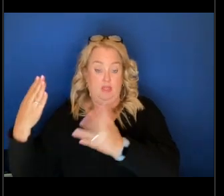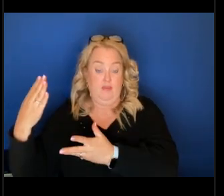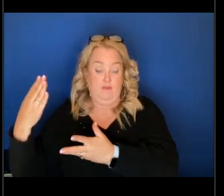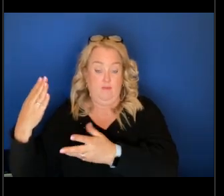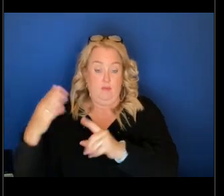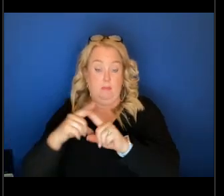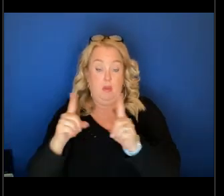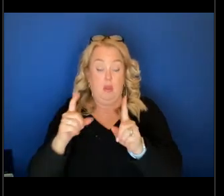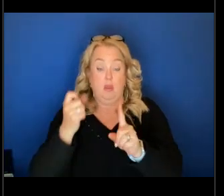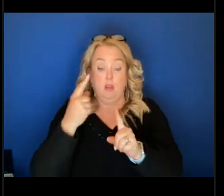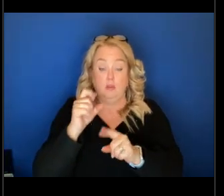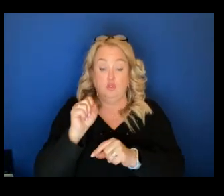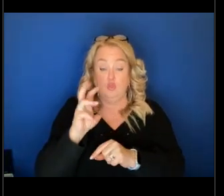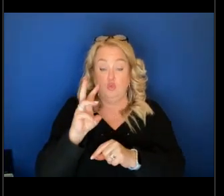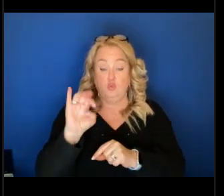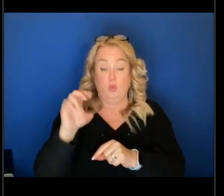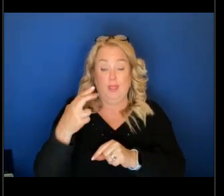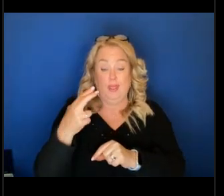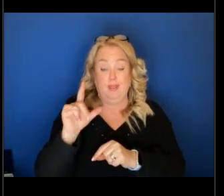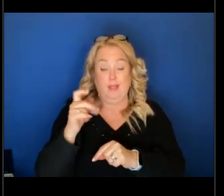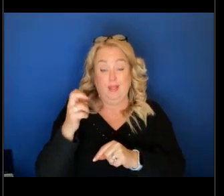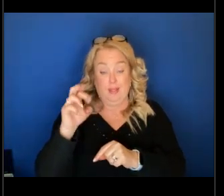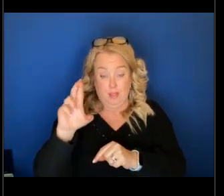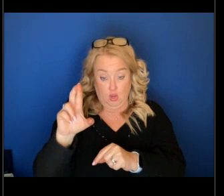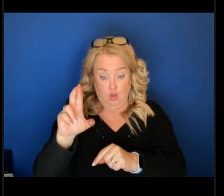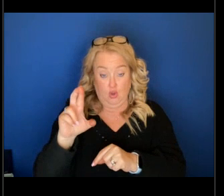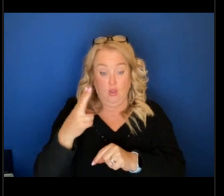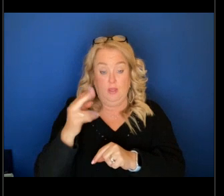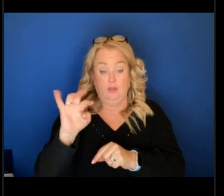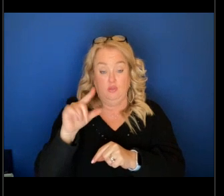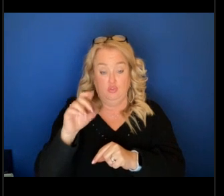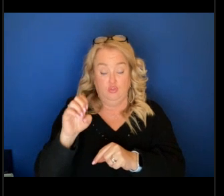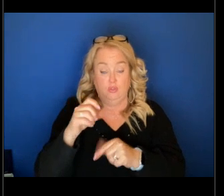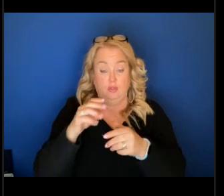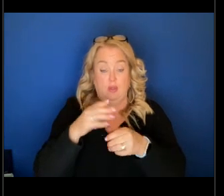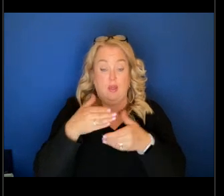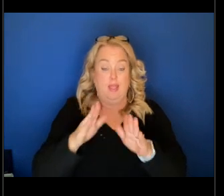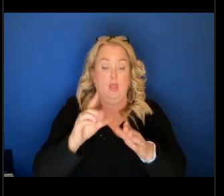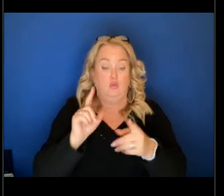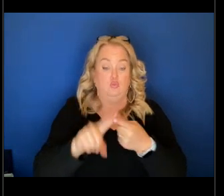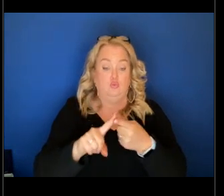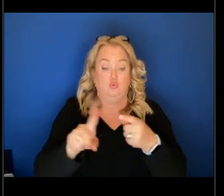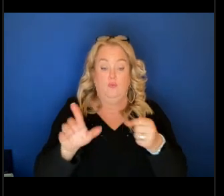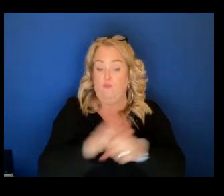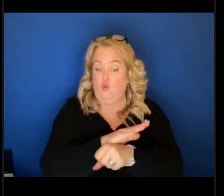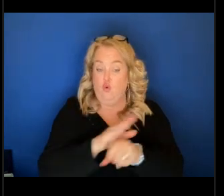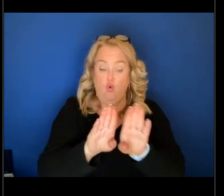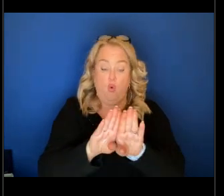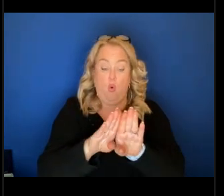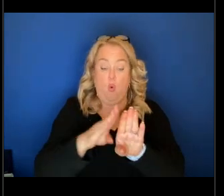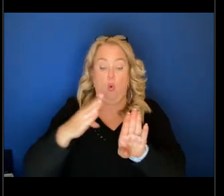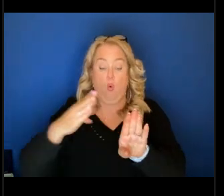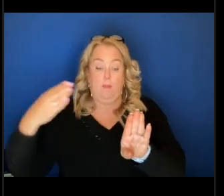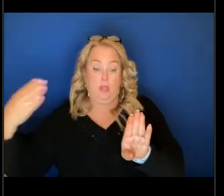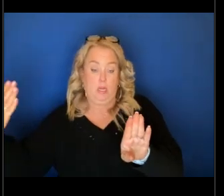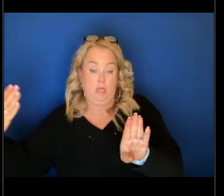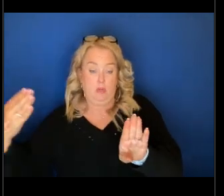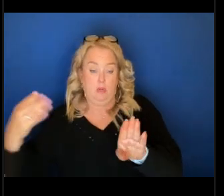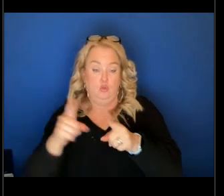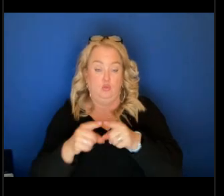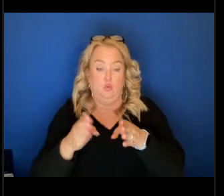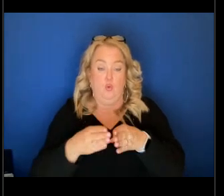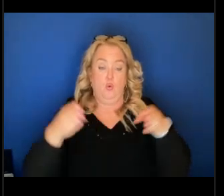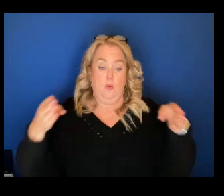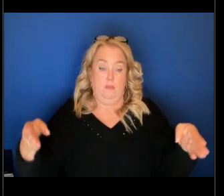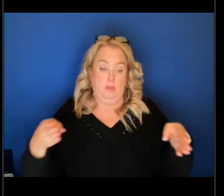swing clear hinges allow a door to swing completely out of the doorway and increase the